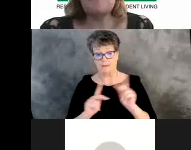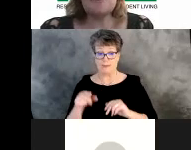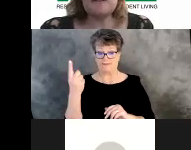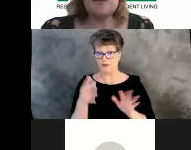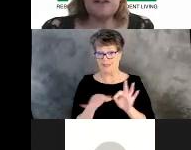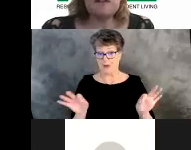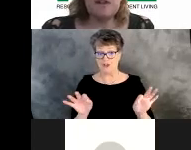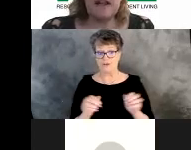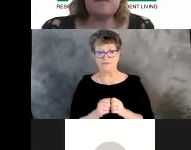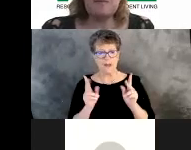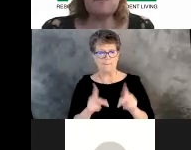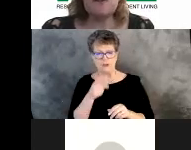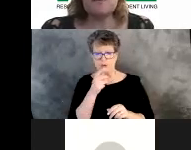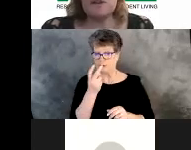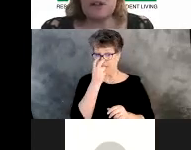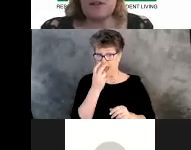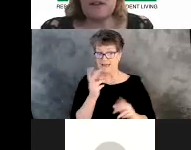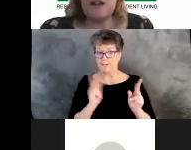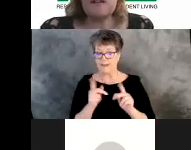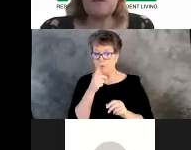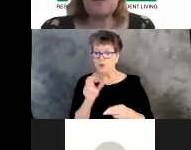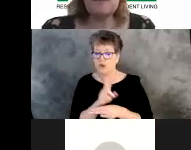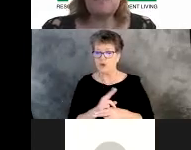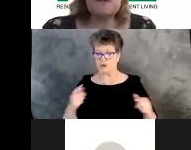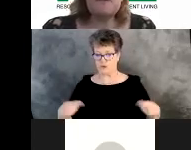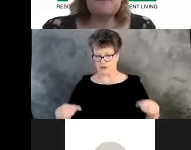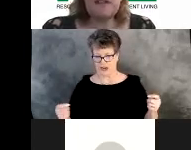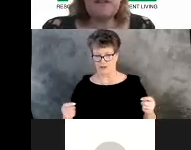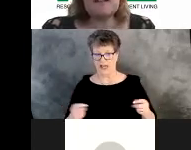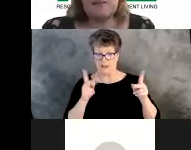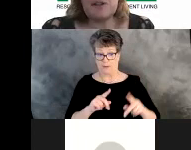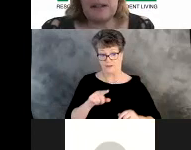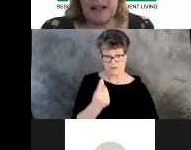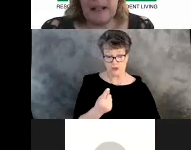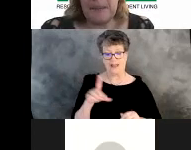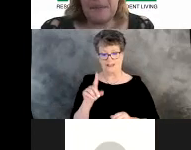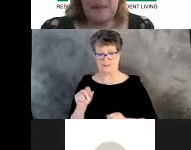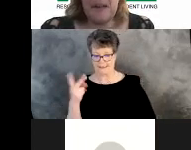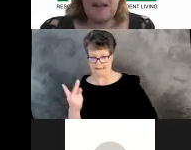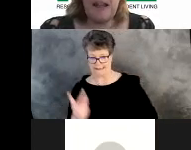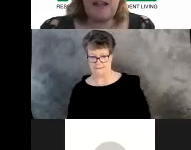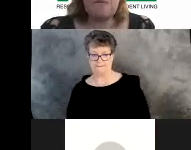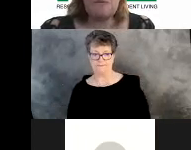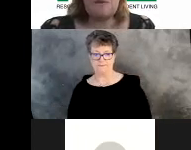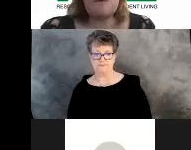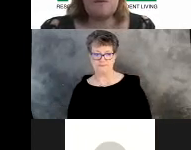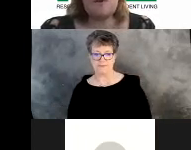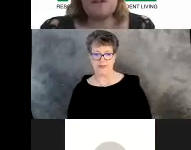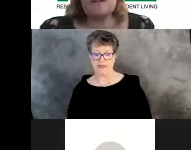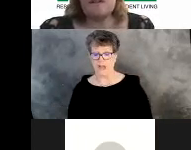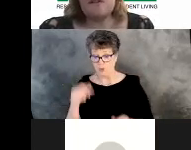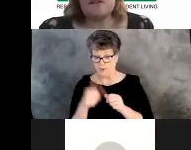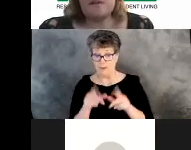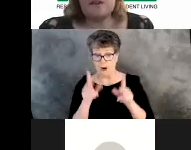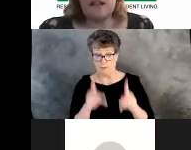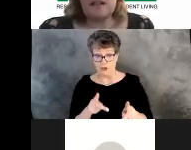be person who is blind, people who use wheelchairs. So putting the person first and the disability second. And remembering a person